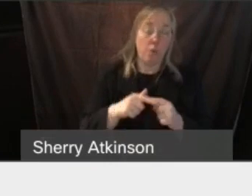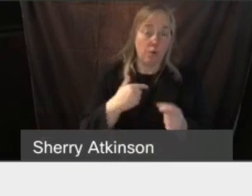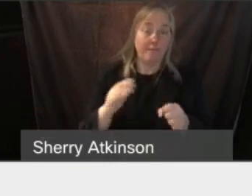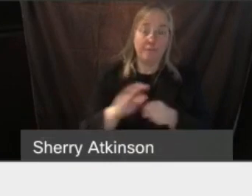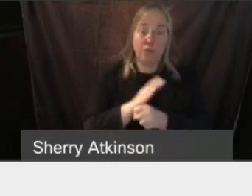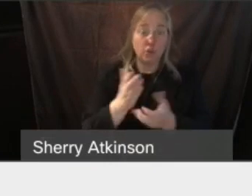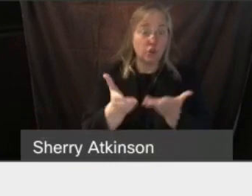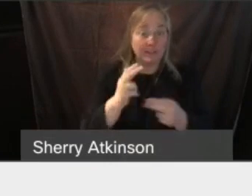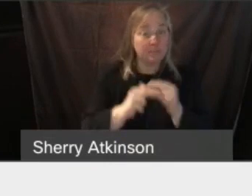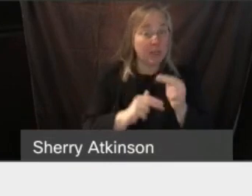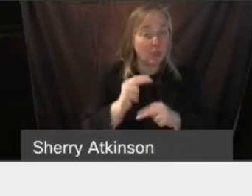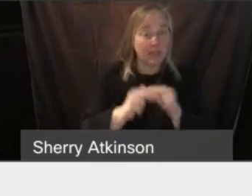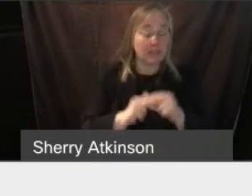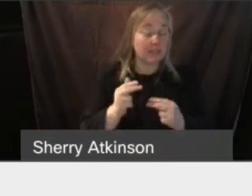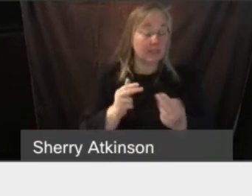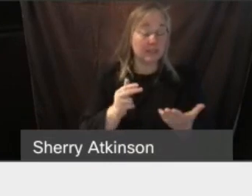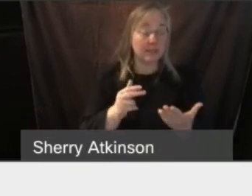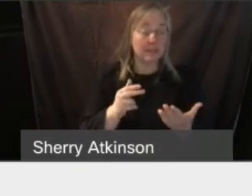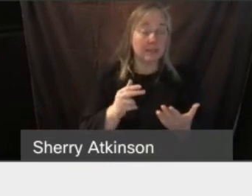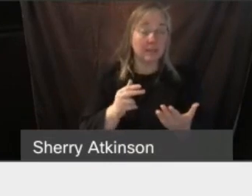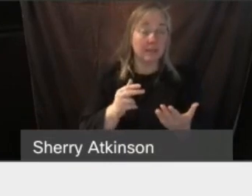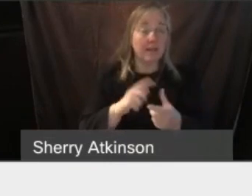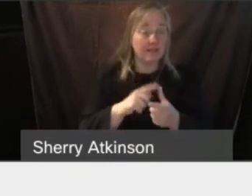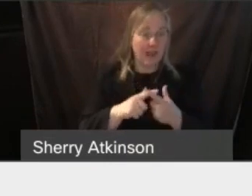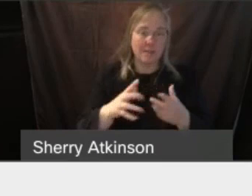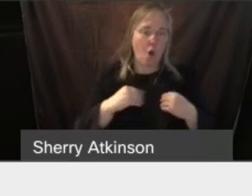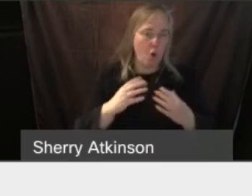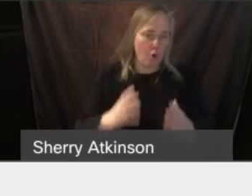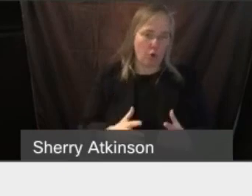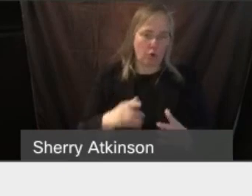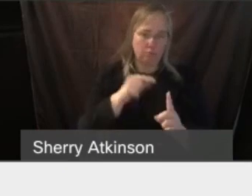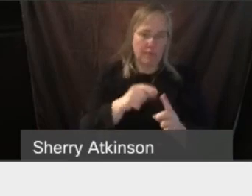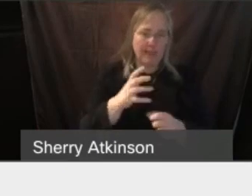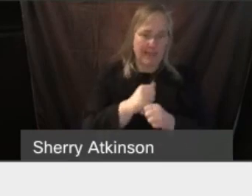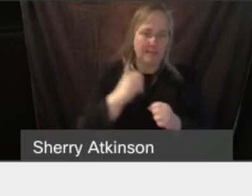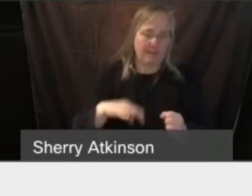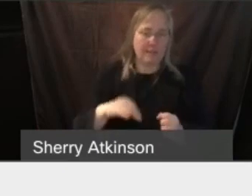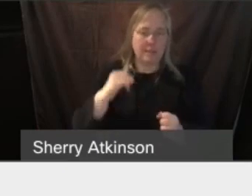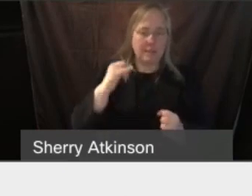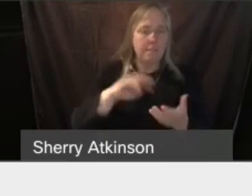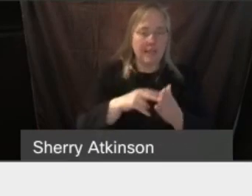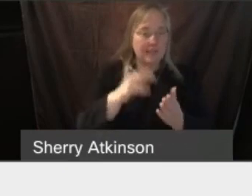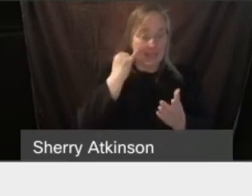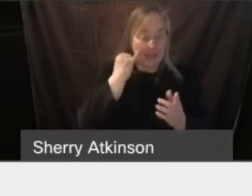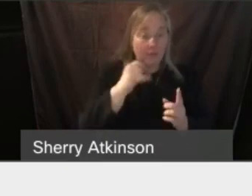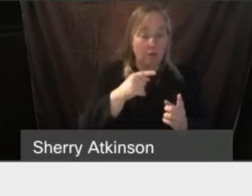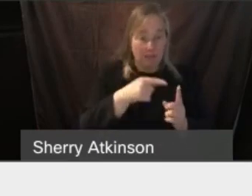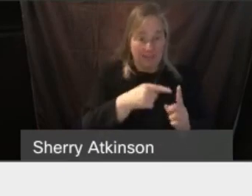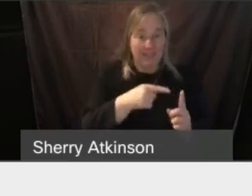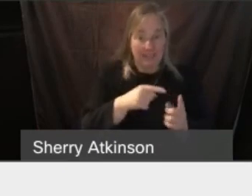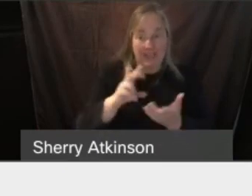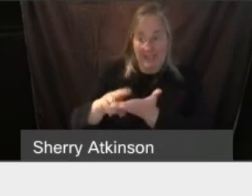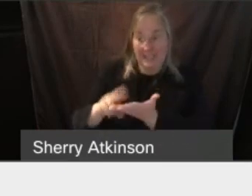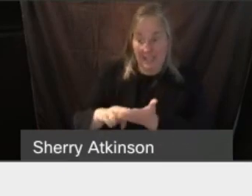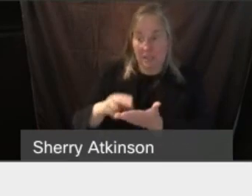buildings, then the owner is getting the benefit, meaning if you're leasing property to others, you're kind of getting the